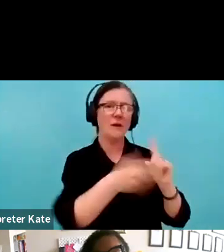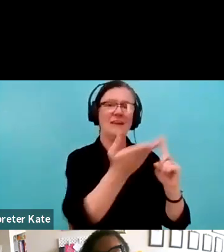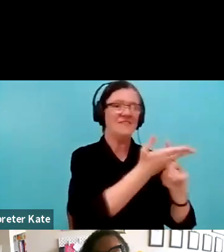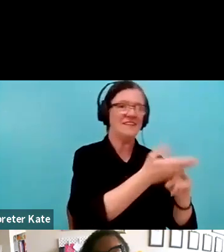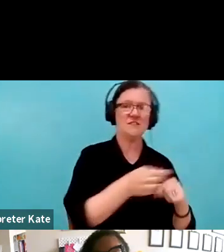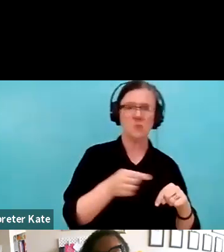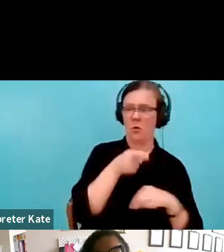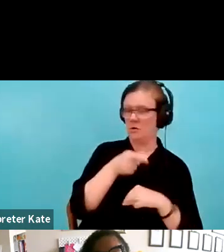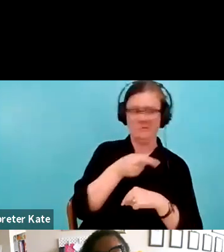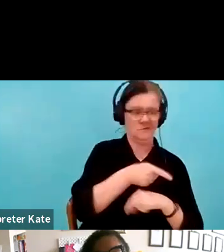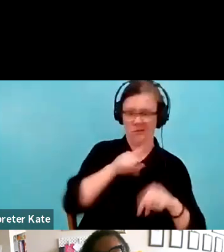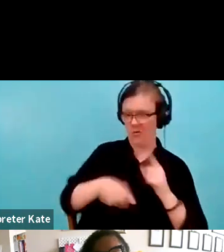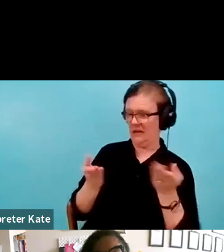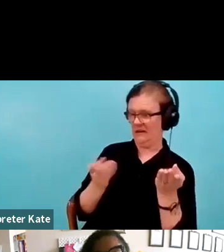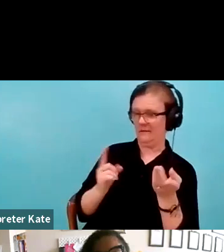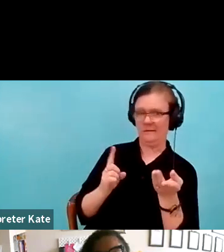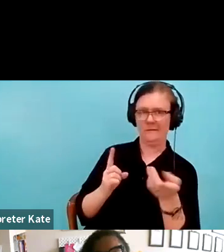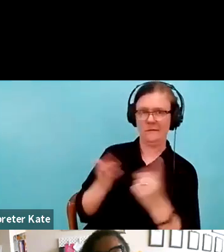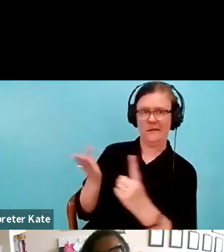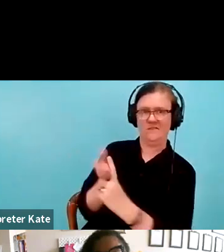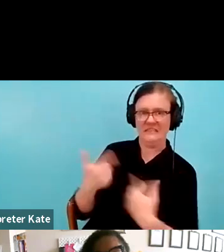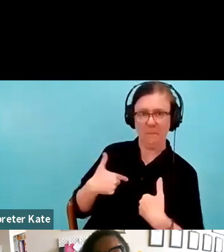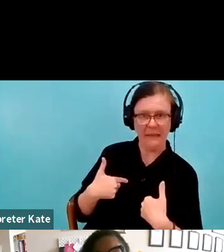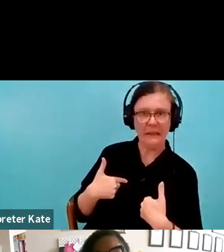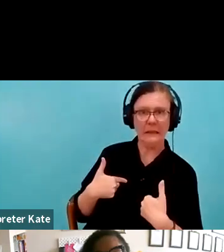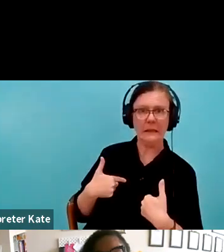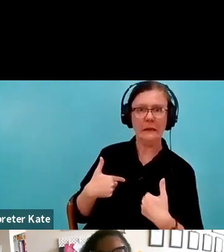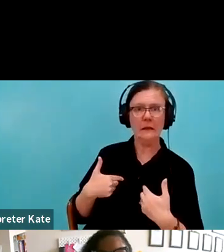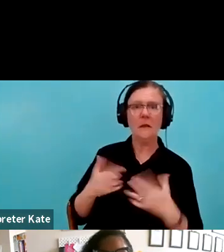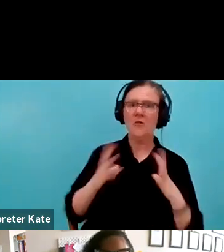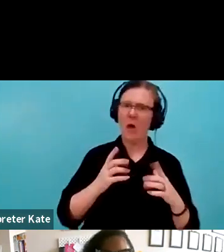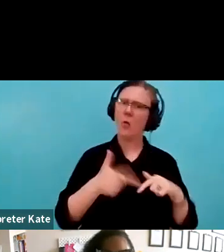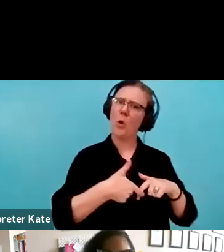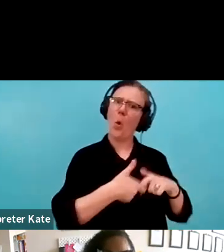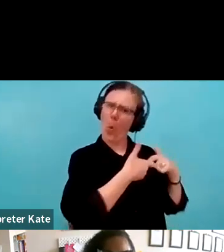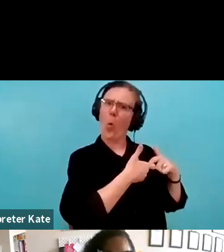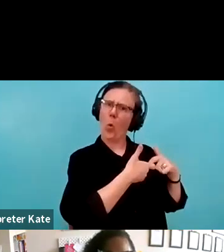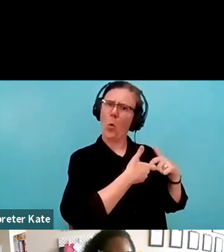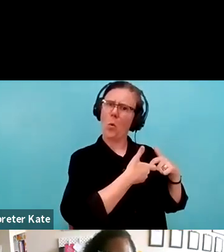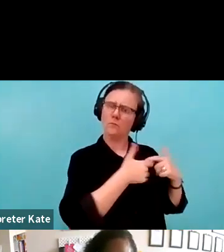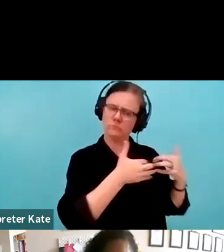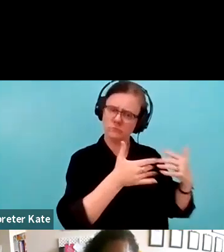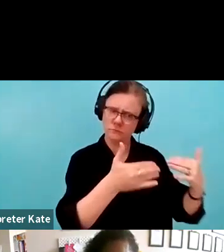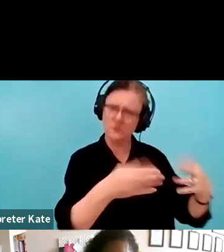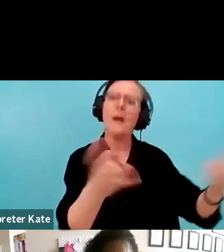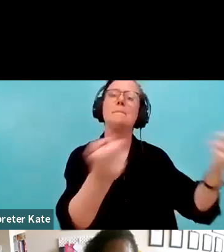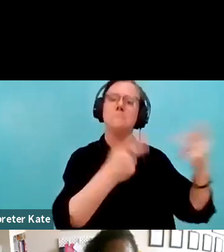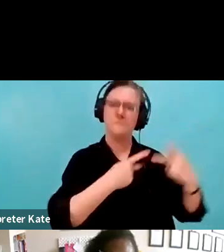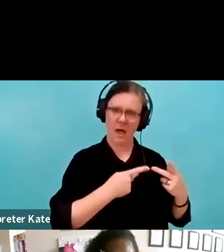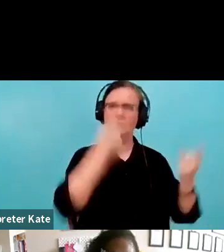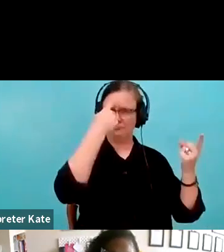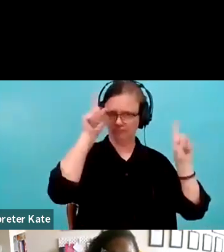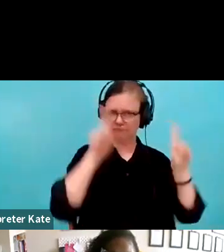of a thought or a question, that sometimes we tabled it, but we always came back and found a consensus or an